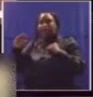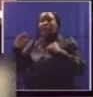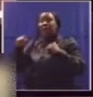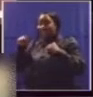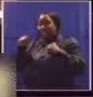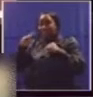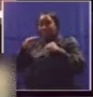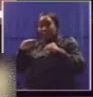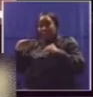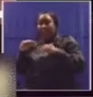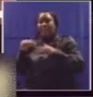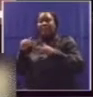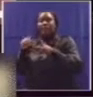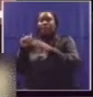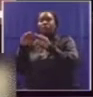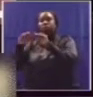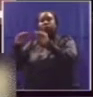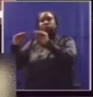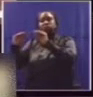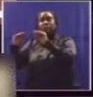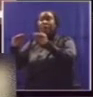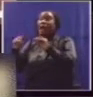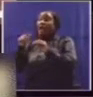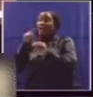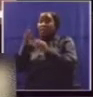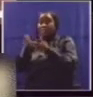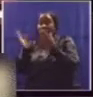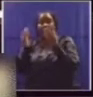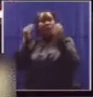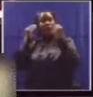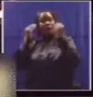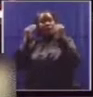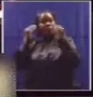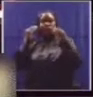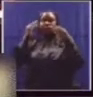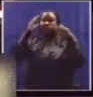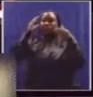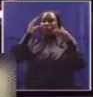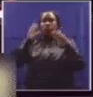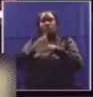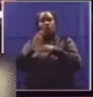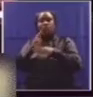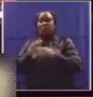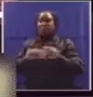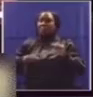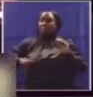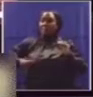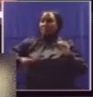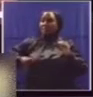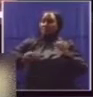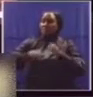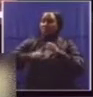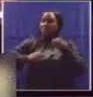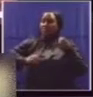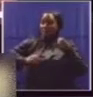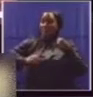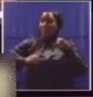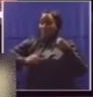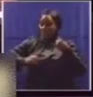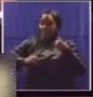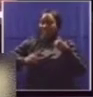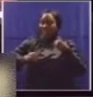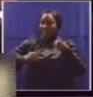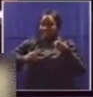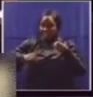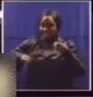But once the medical professionals have qualified and become specialists, especially and super specialists, only those with the